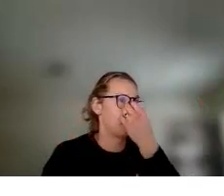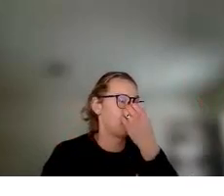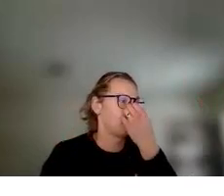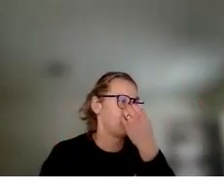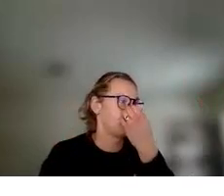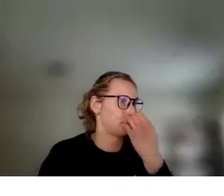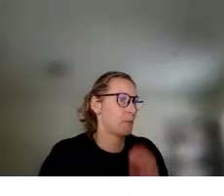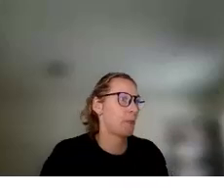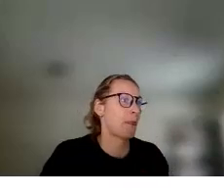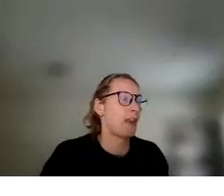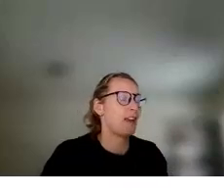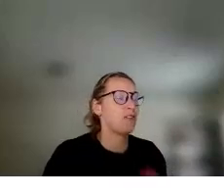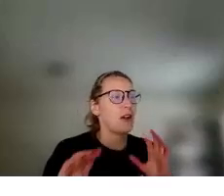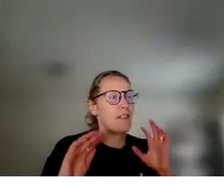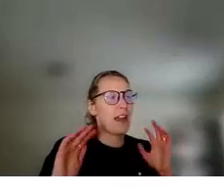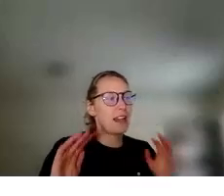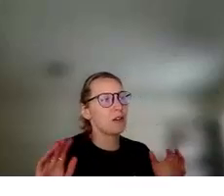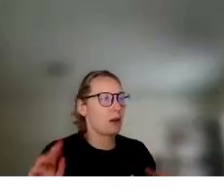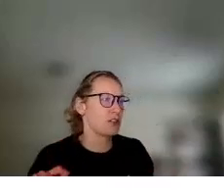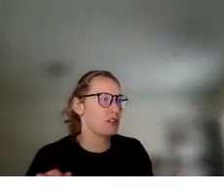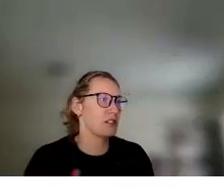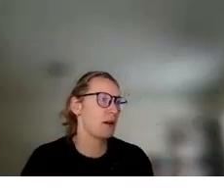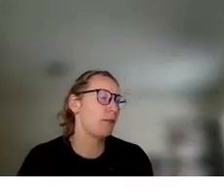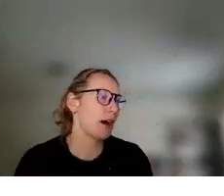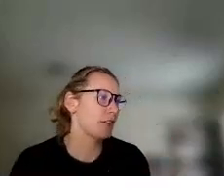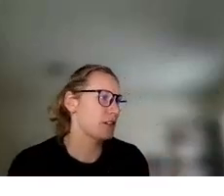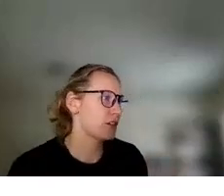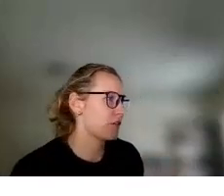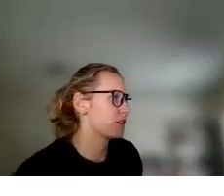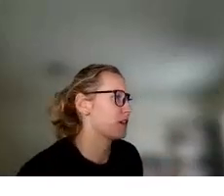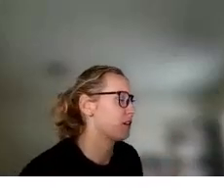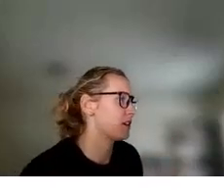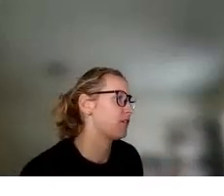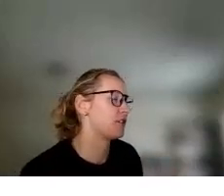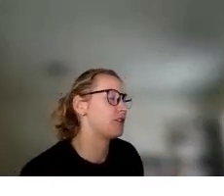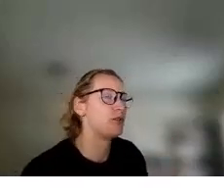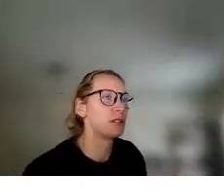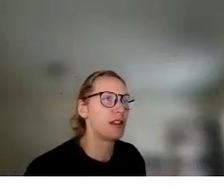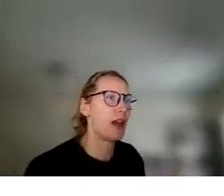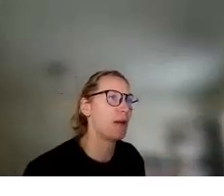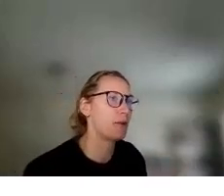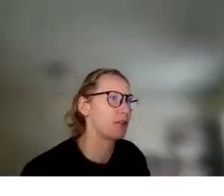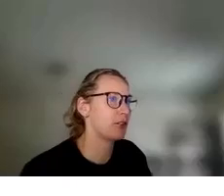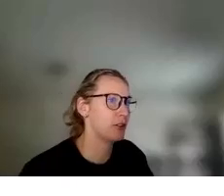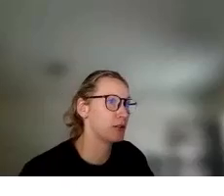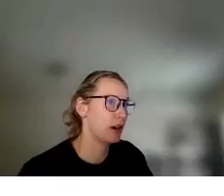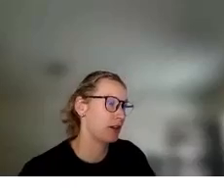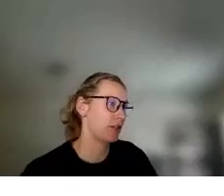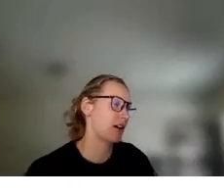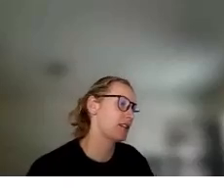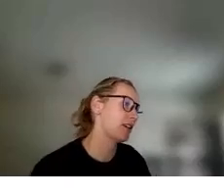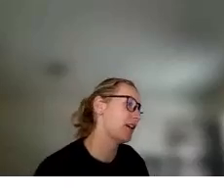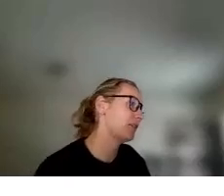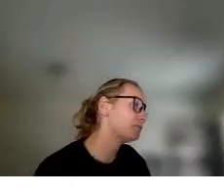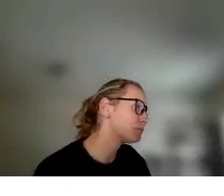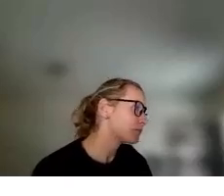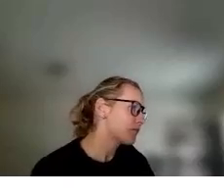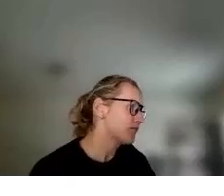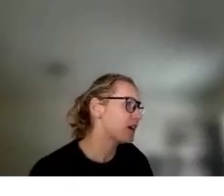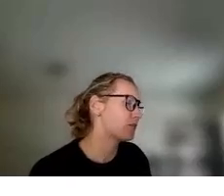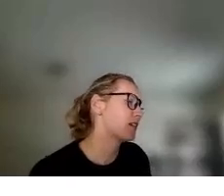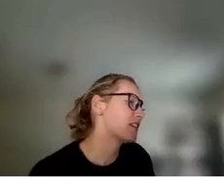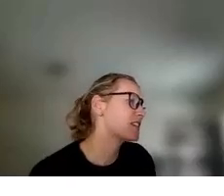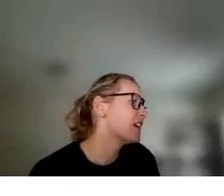waiver. And if you have any questions about these services, if you're new to them, if you're new to authorizing